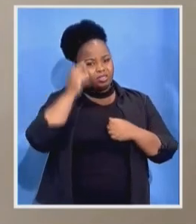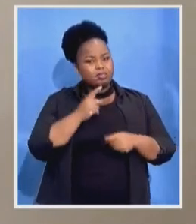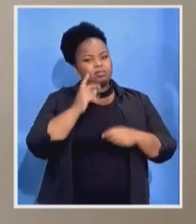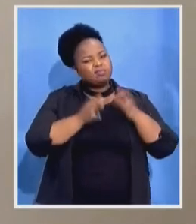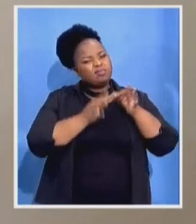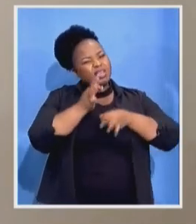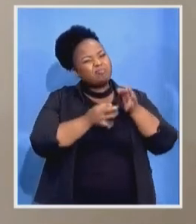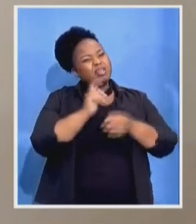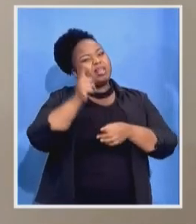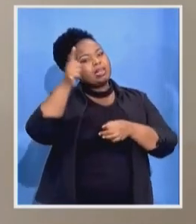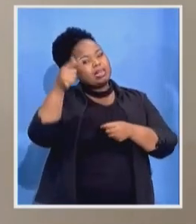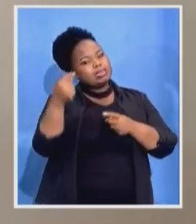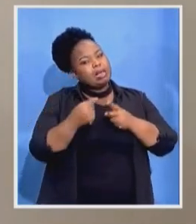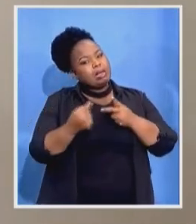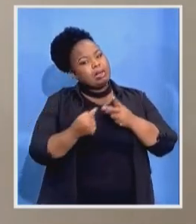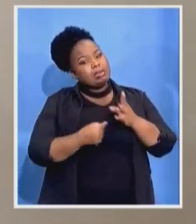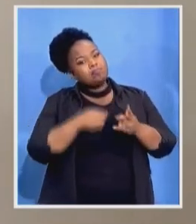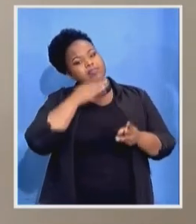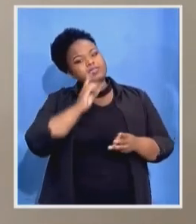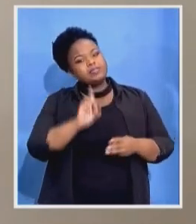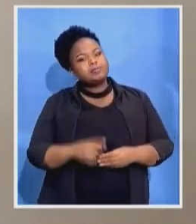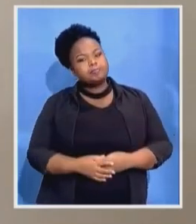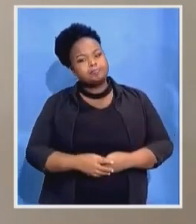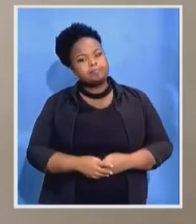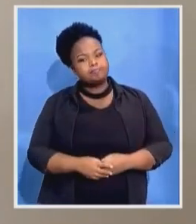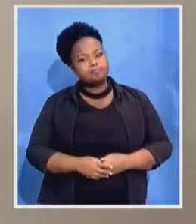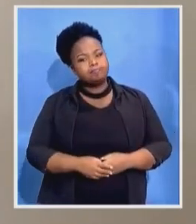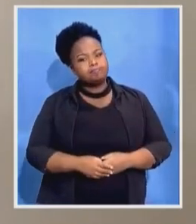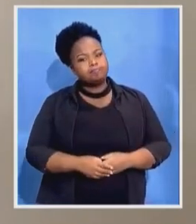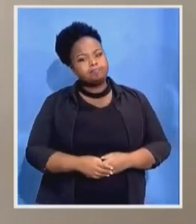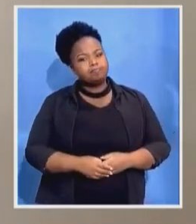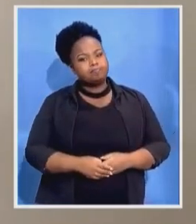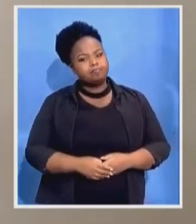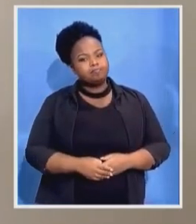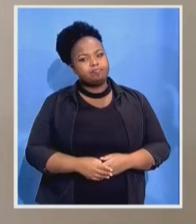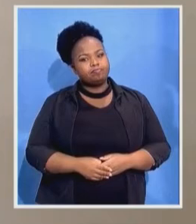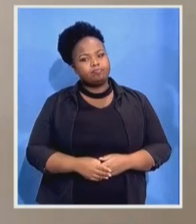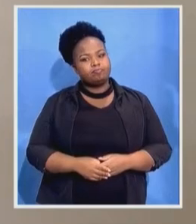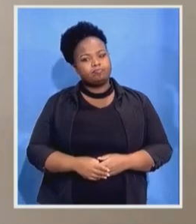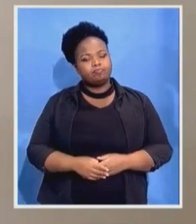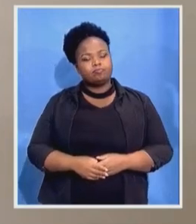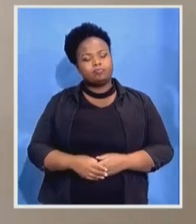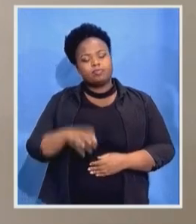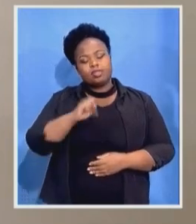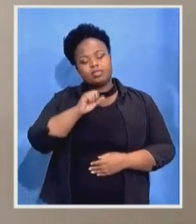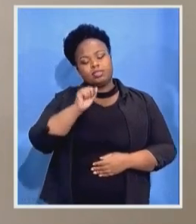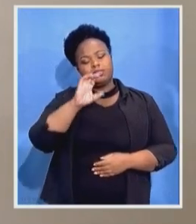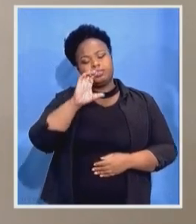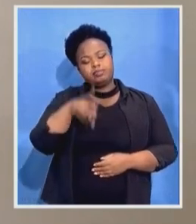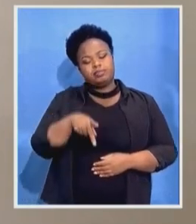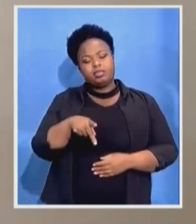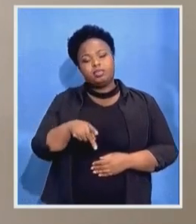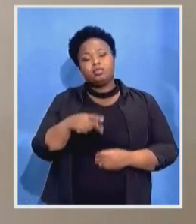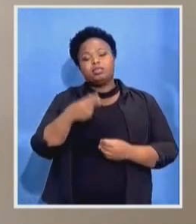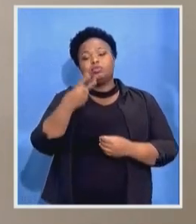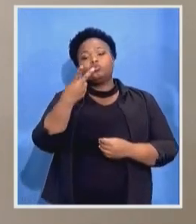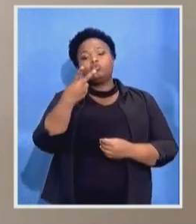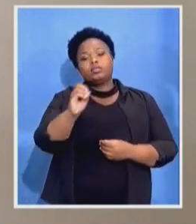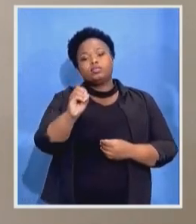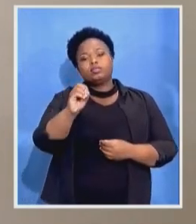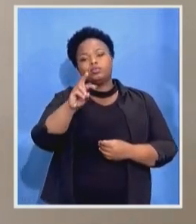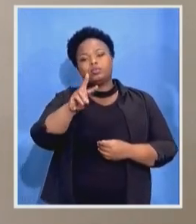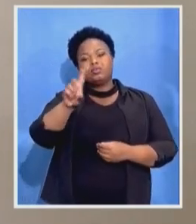these. The SACP 2021 program of action will encapsulate our Red October